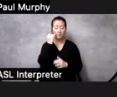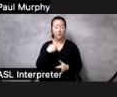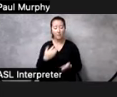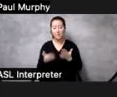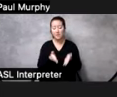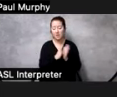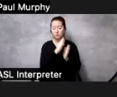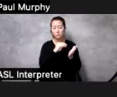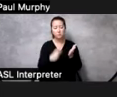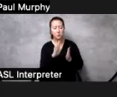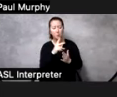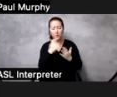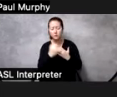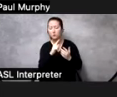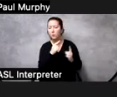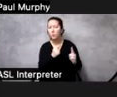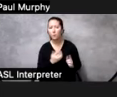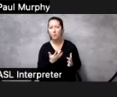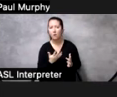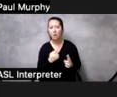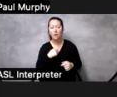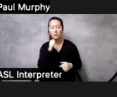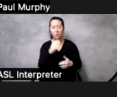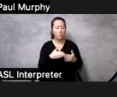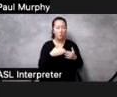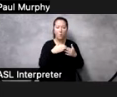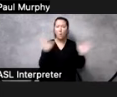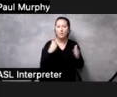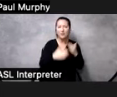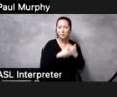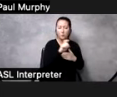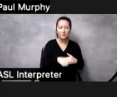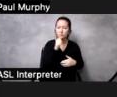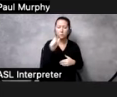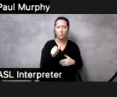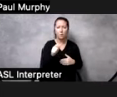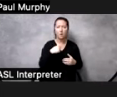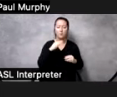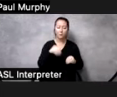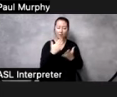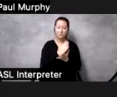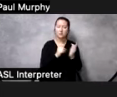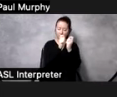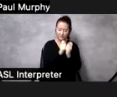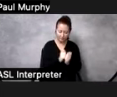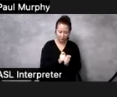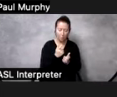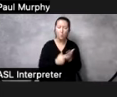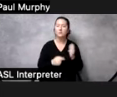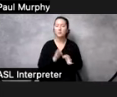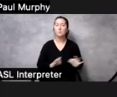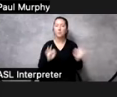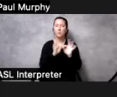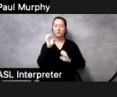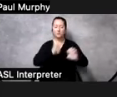their project goals, I don't leave it open-ended. Try to provide a little bit of detail. For example, what is the key experiment or proof of